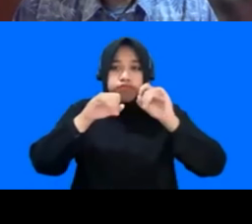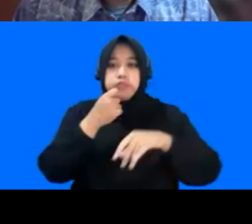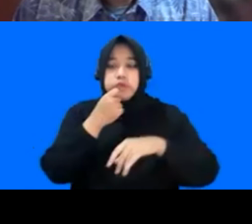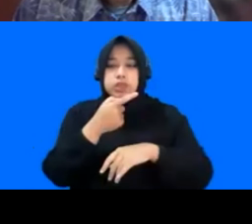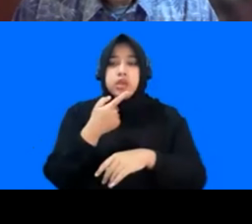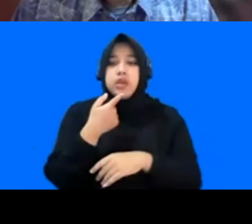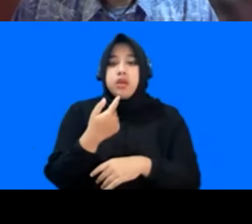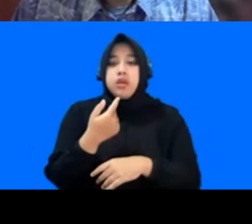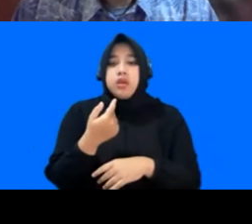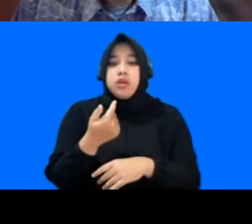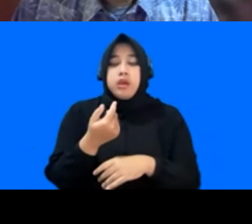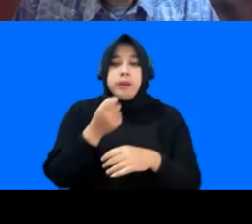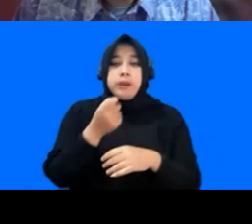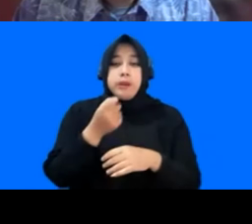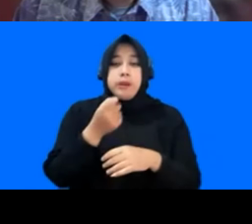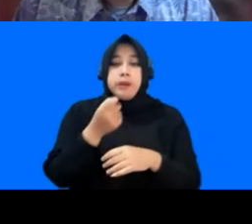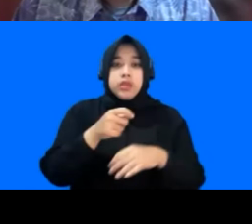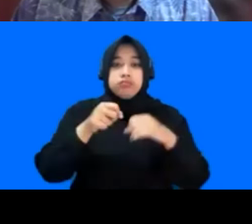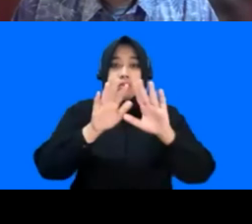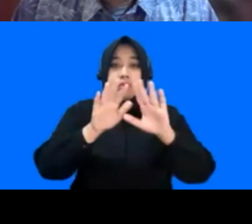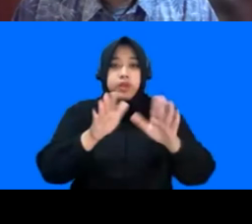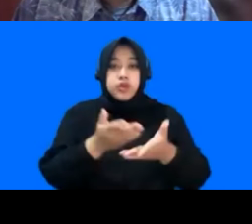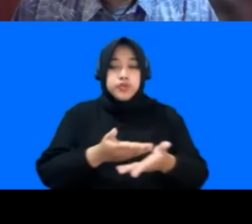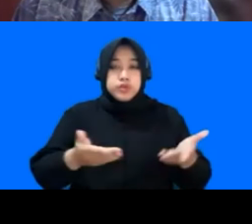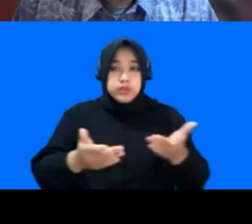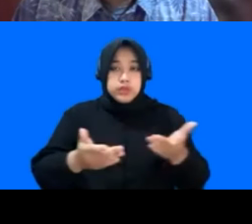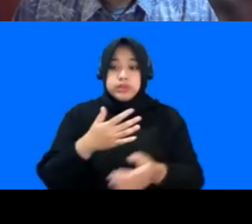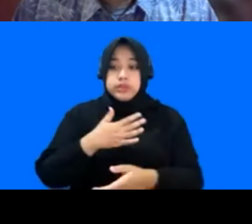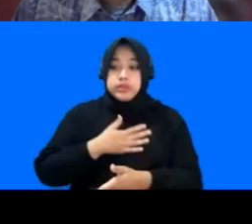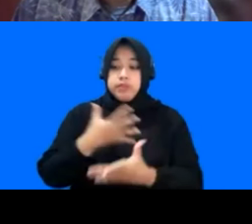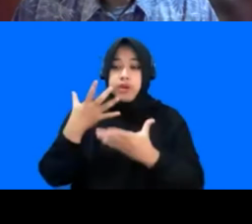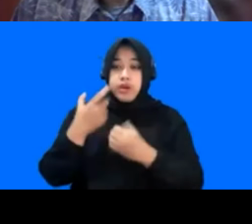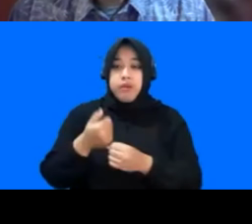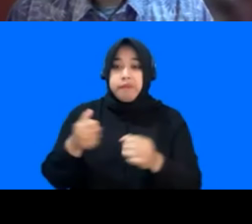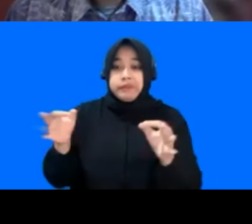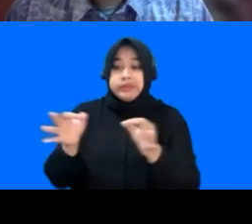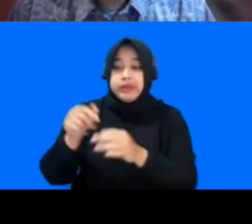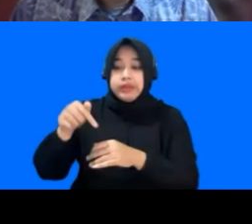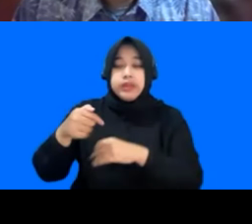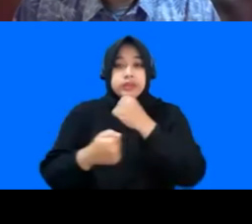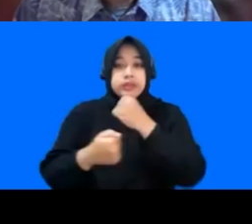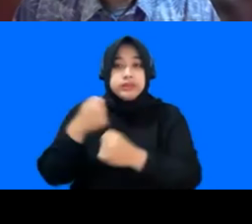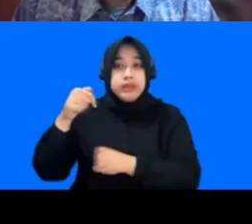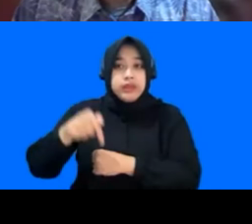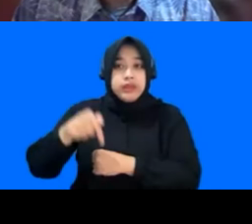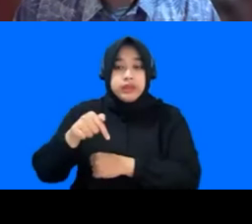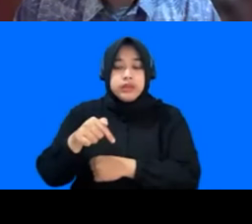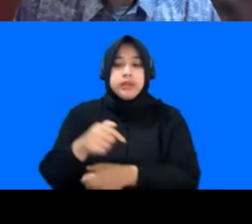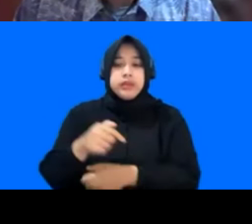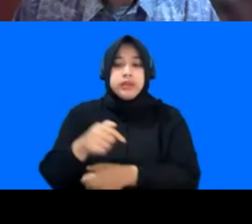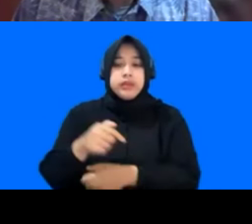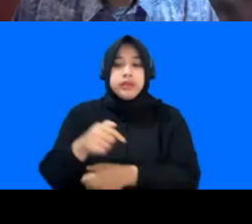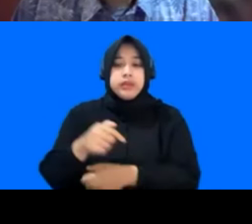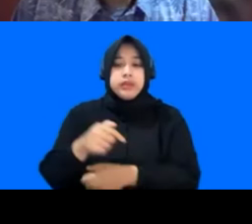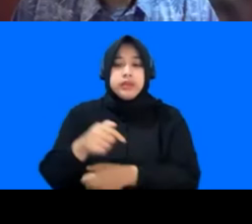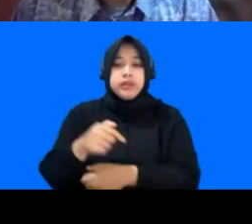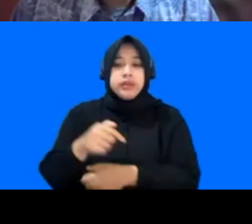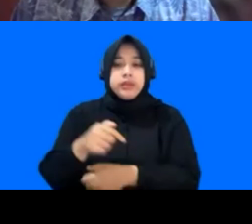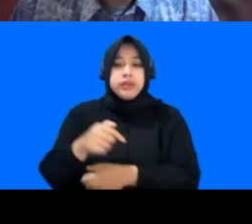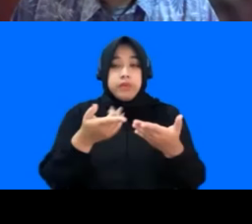this action, this approach will incentivize them, will motivate them to continue to